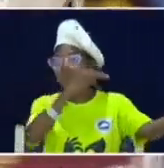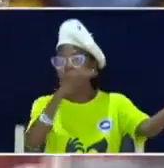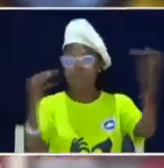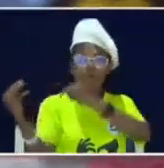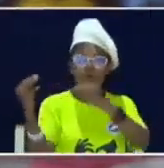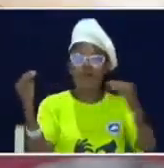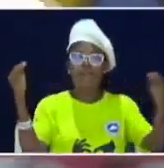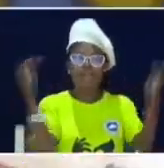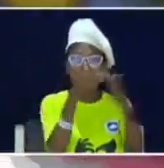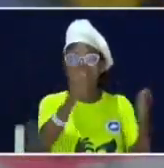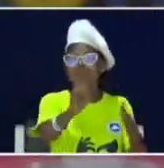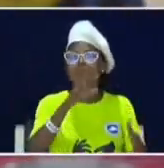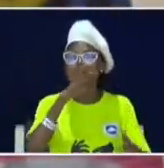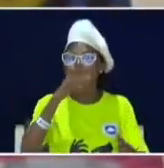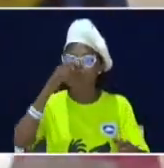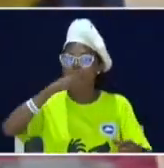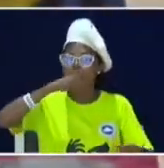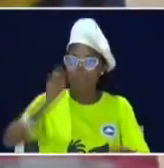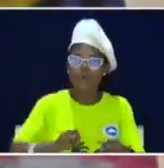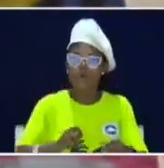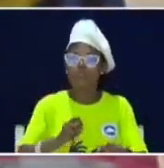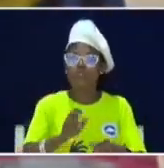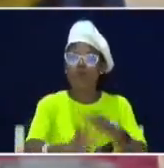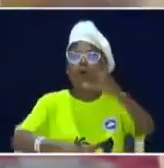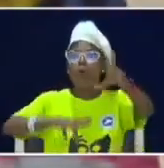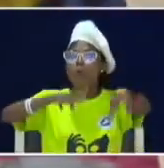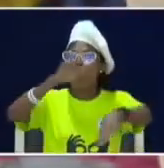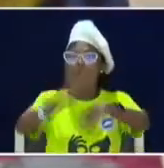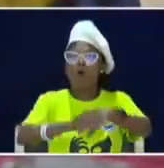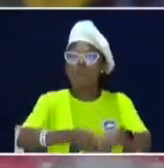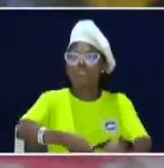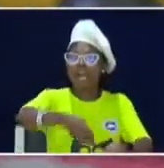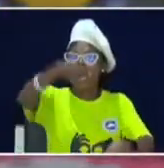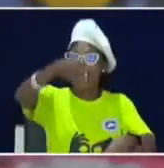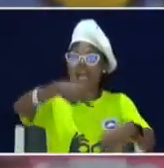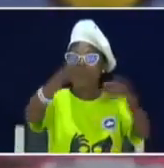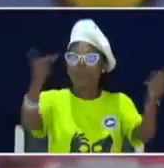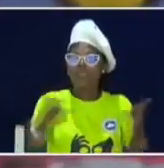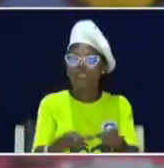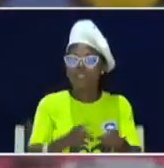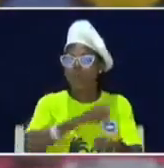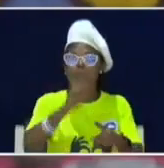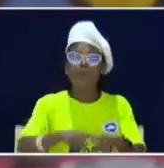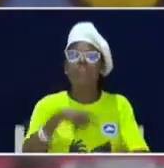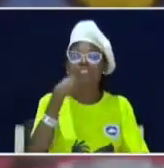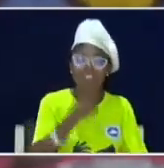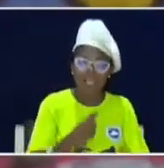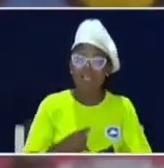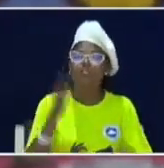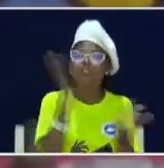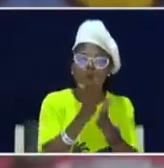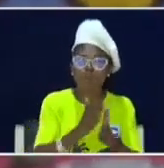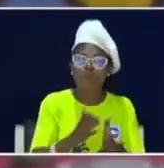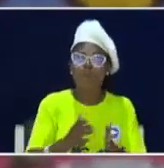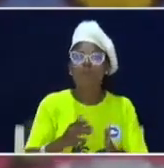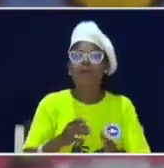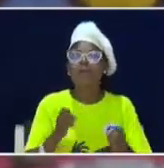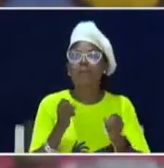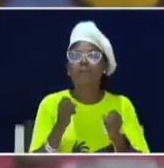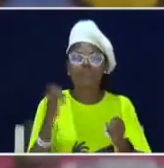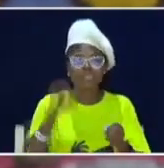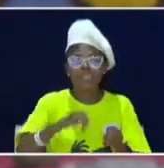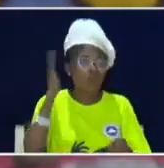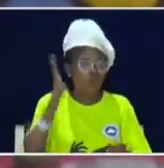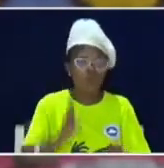And that is the place of God. A place where you call 120 will come. A place where you say, "Hey," territories